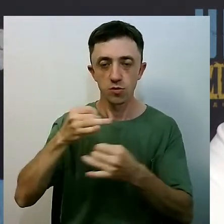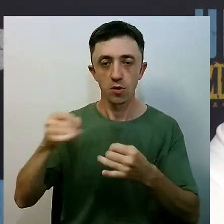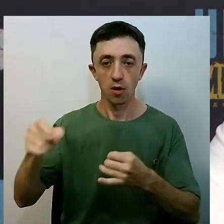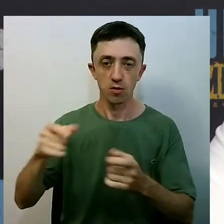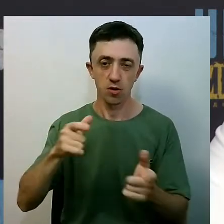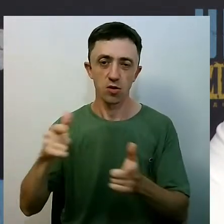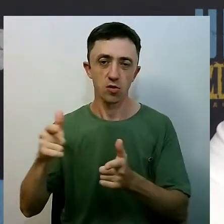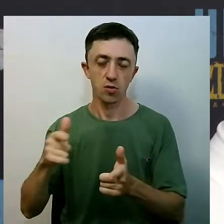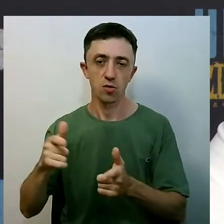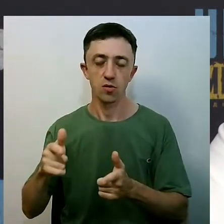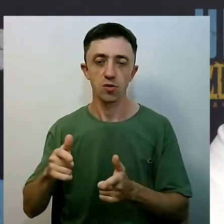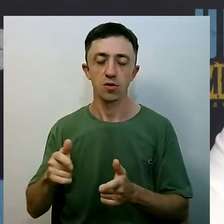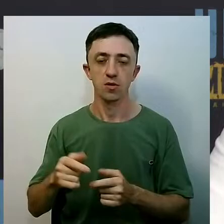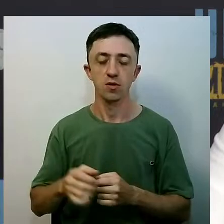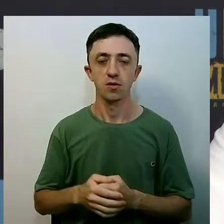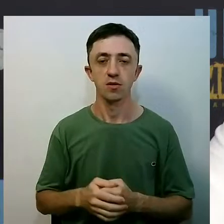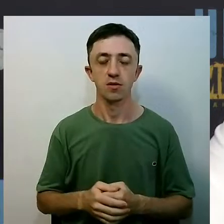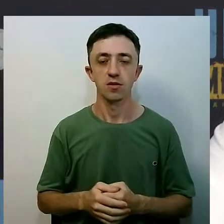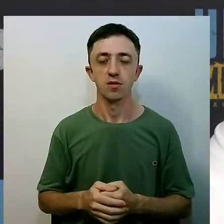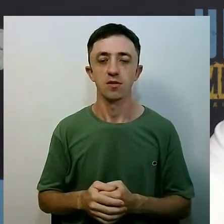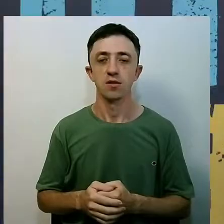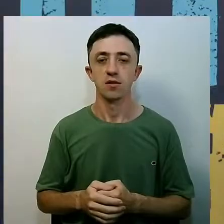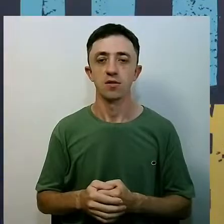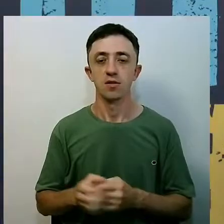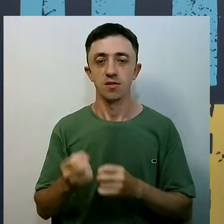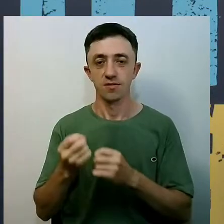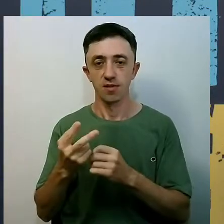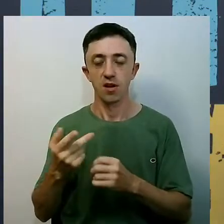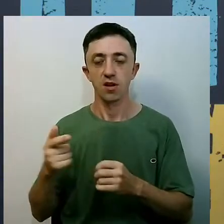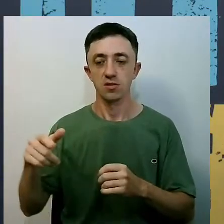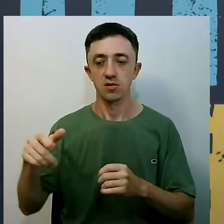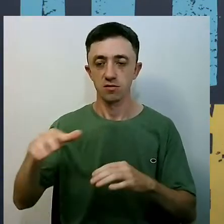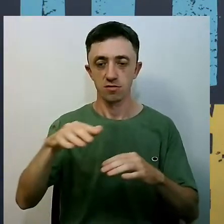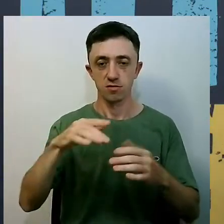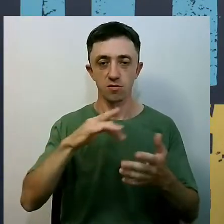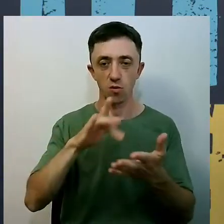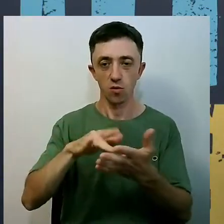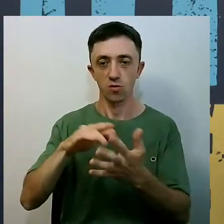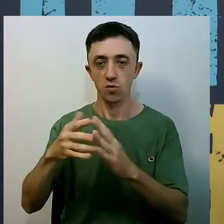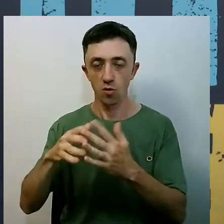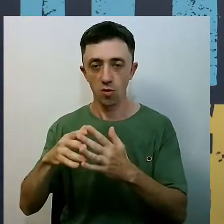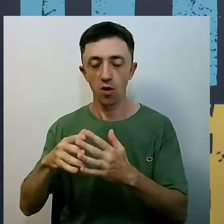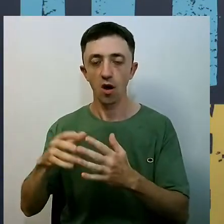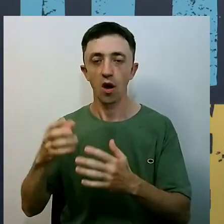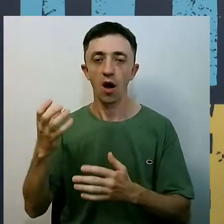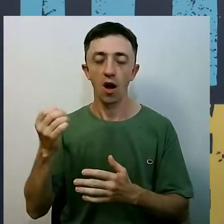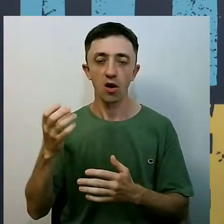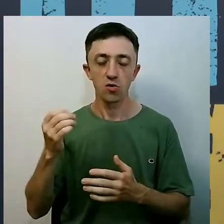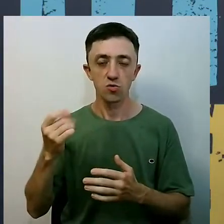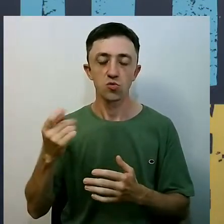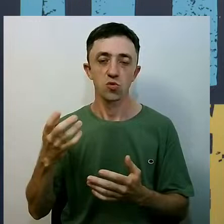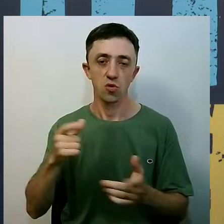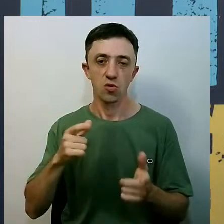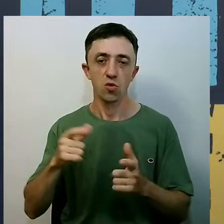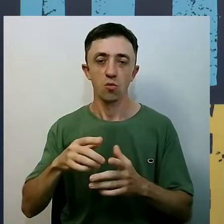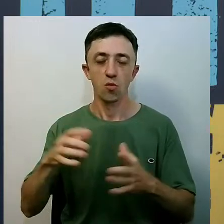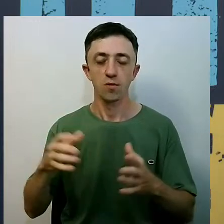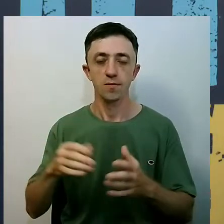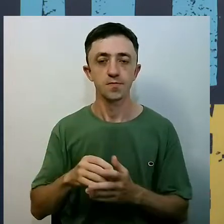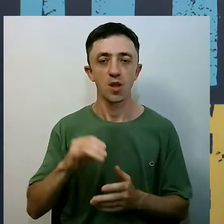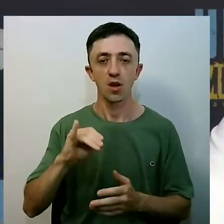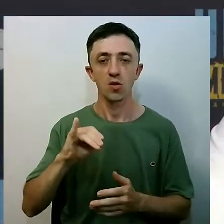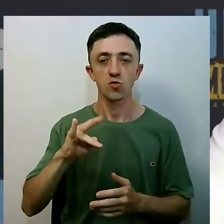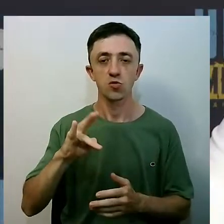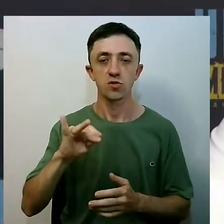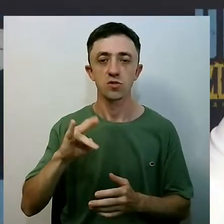have any questions. But they are getting ready. Now we have 19, but we will have more of them. 19 are